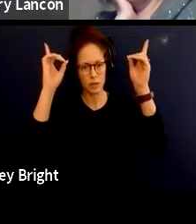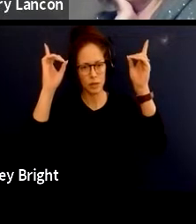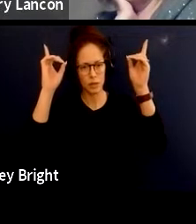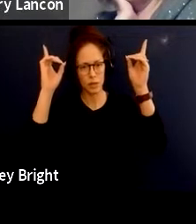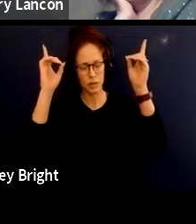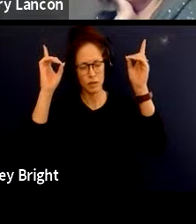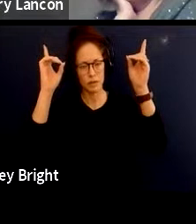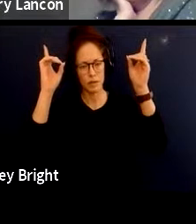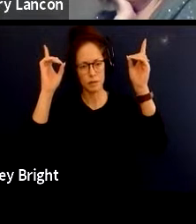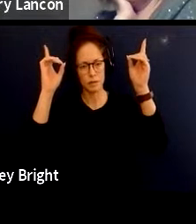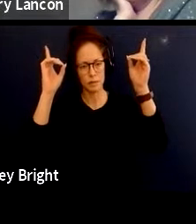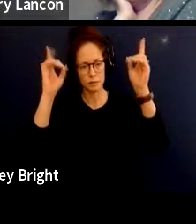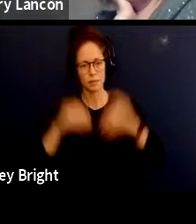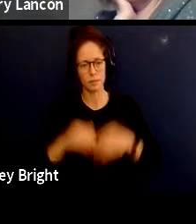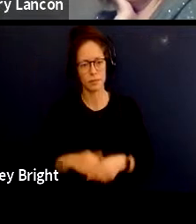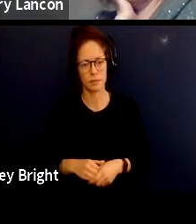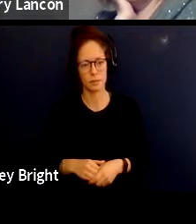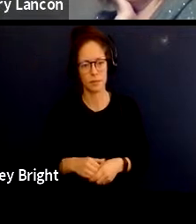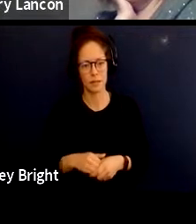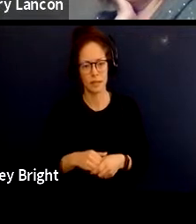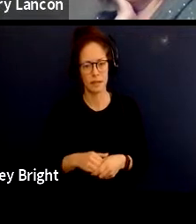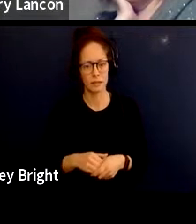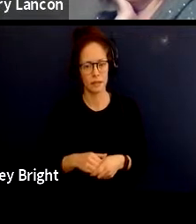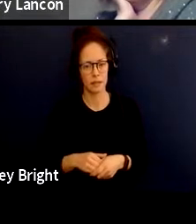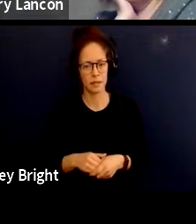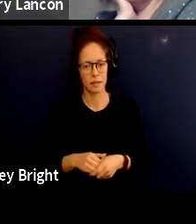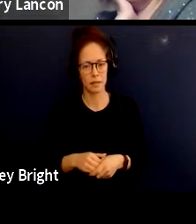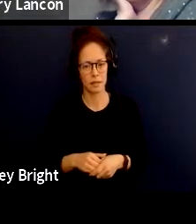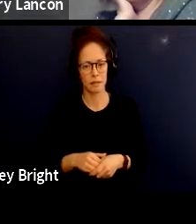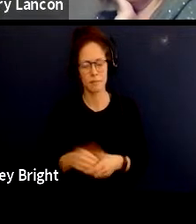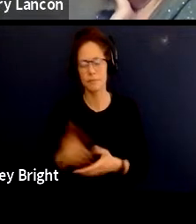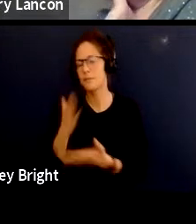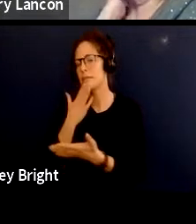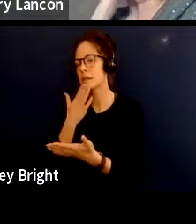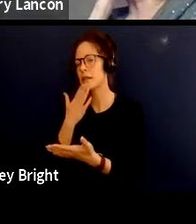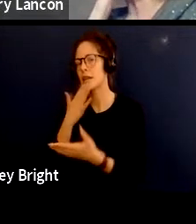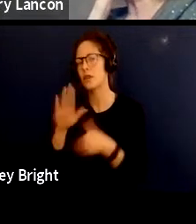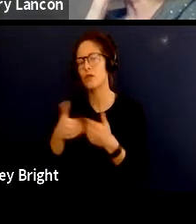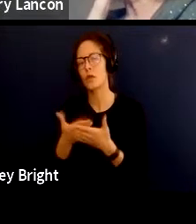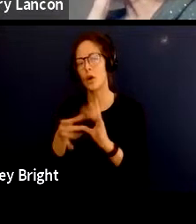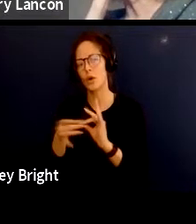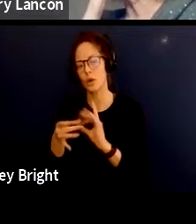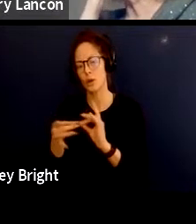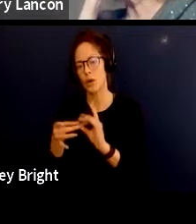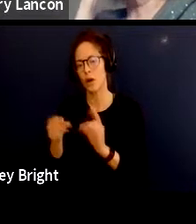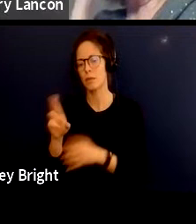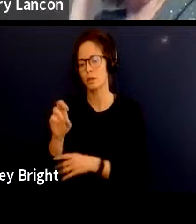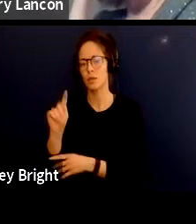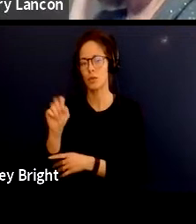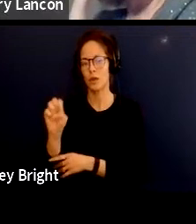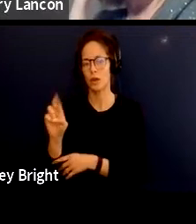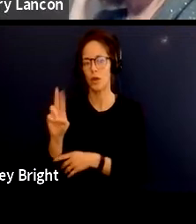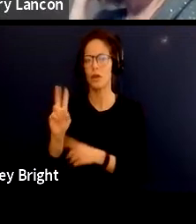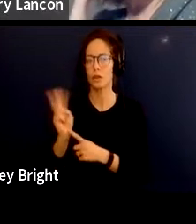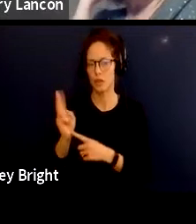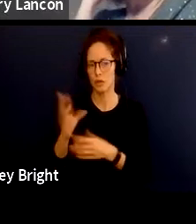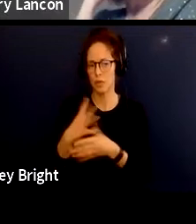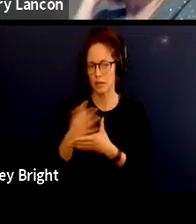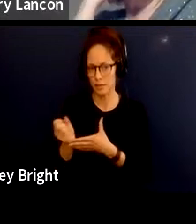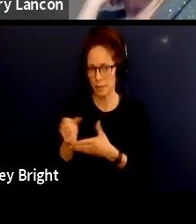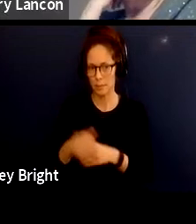as those in face-to-face. I know this is not. Thank you for your comments, Ms. Rutter. Your 2 minutes is up.